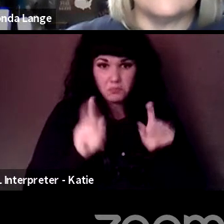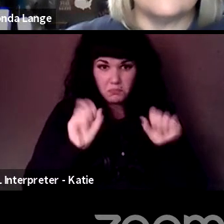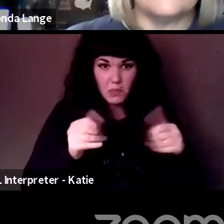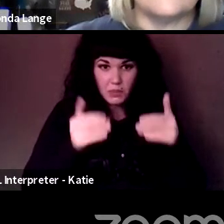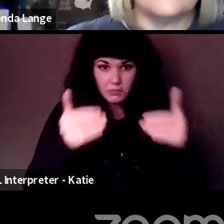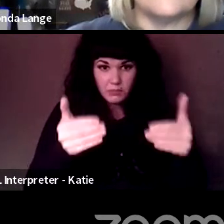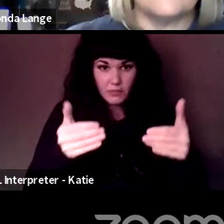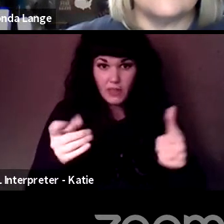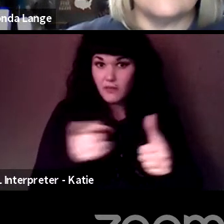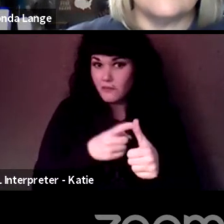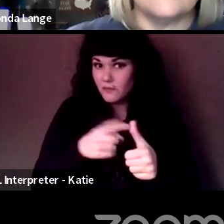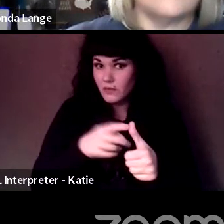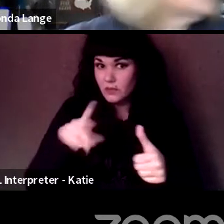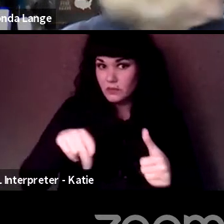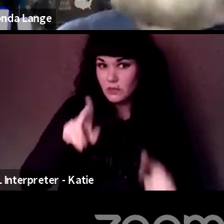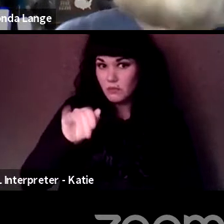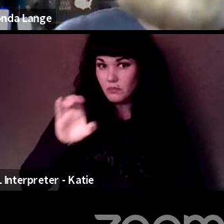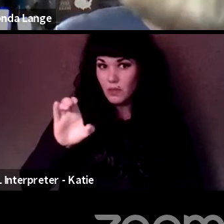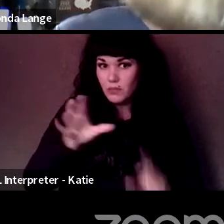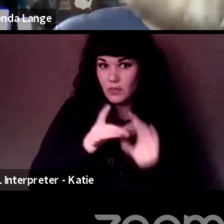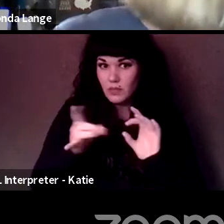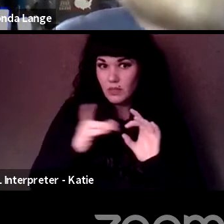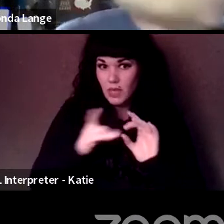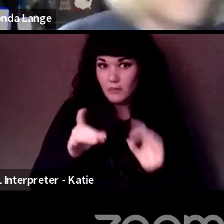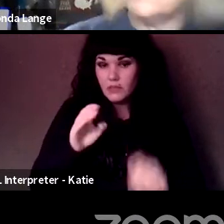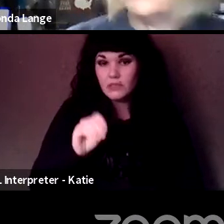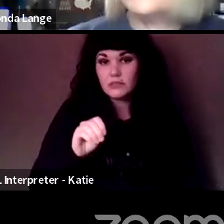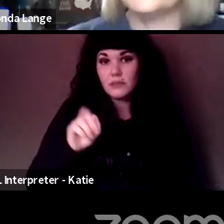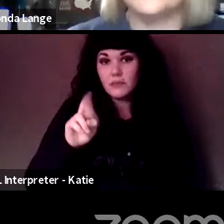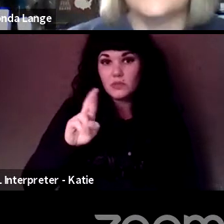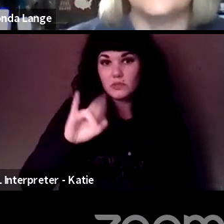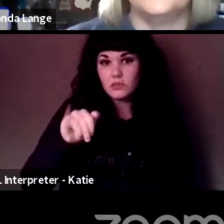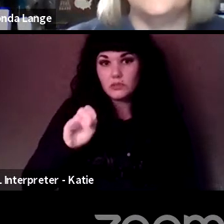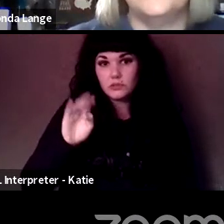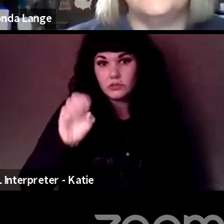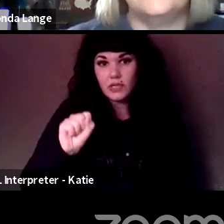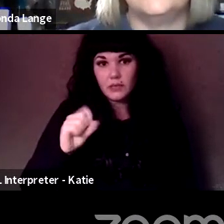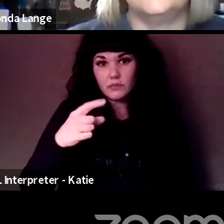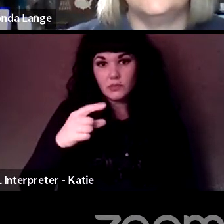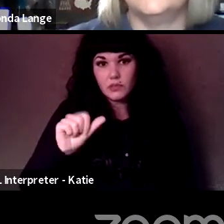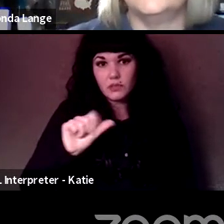Our first public comment participant is a Mr. James Gallant. Please allow us a moment to unmute you.